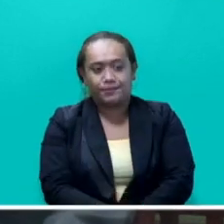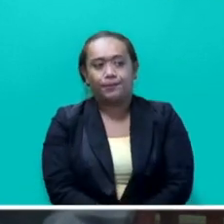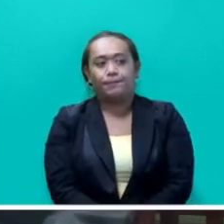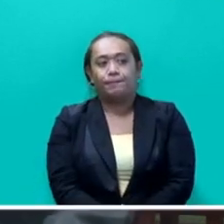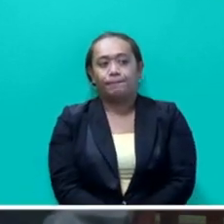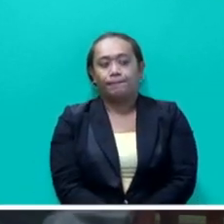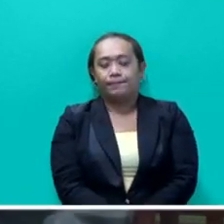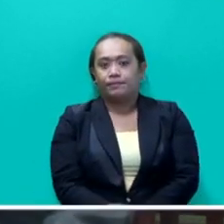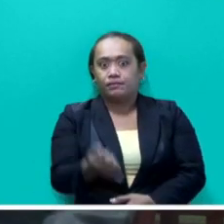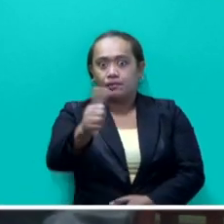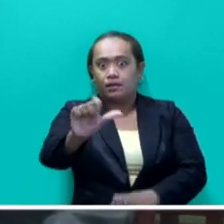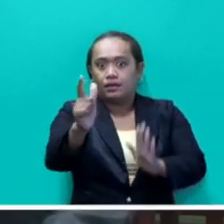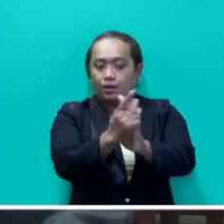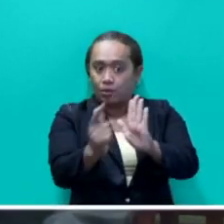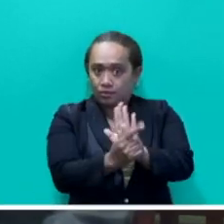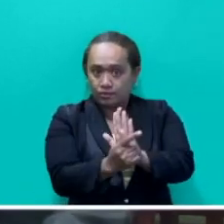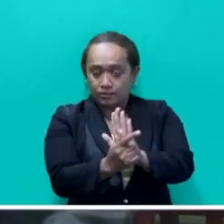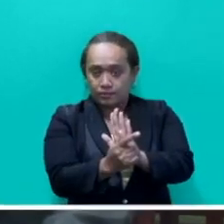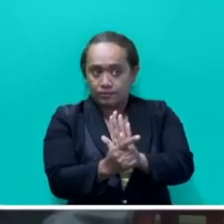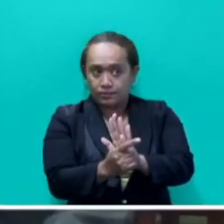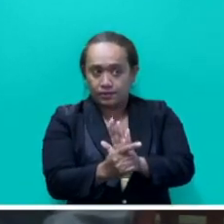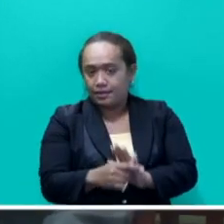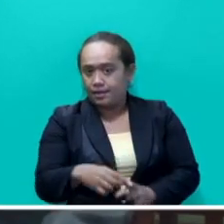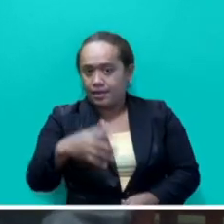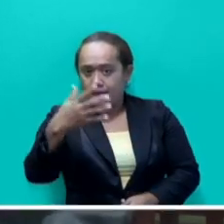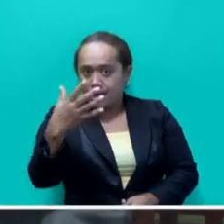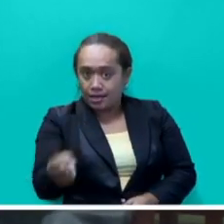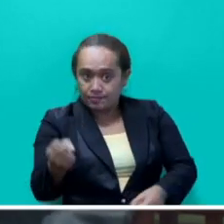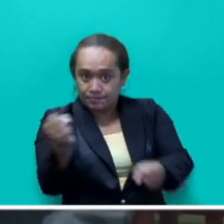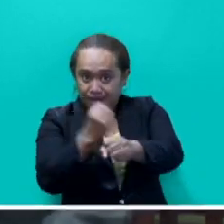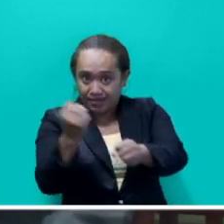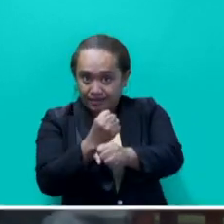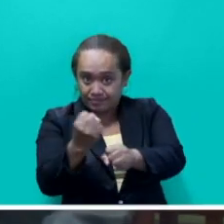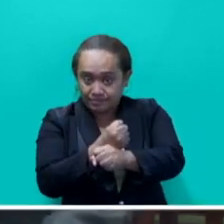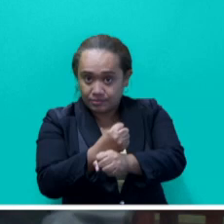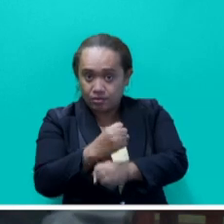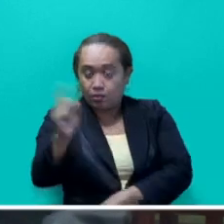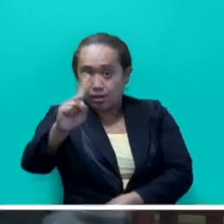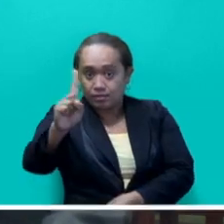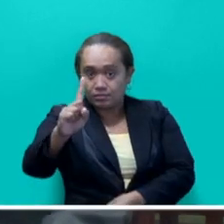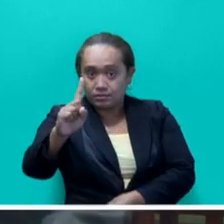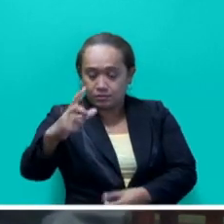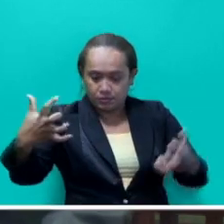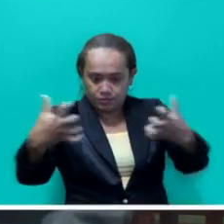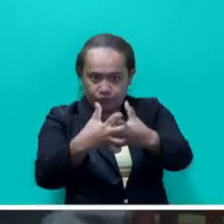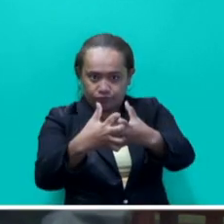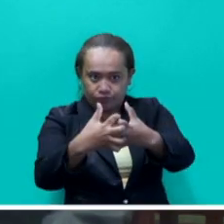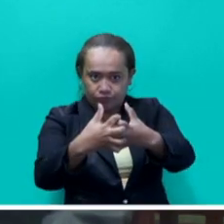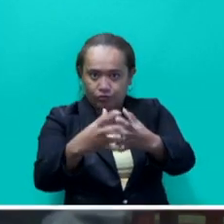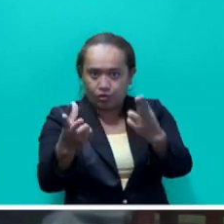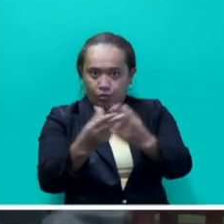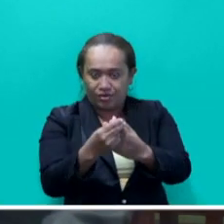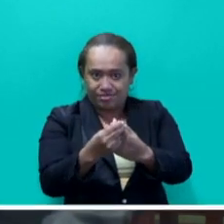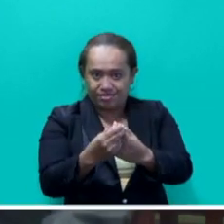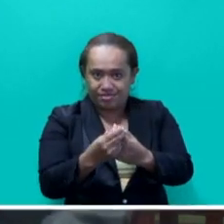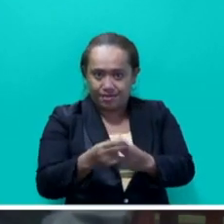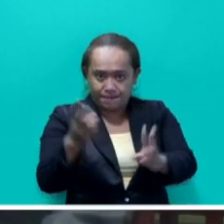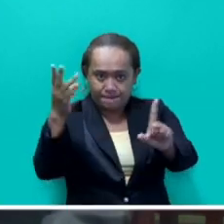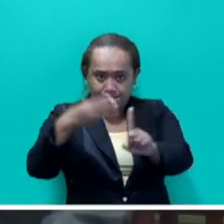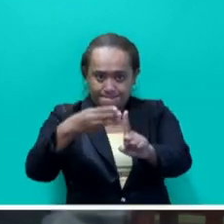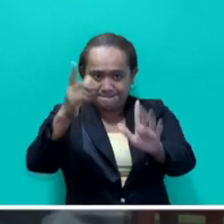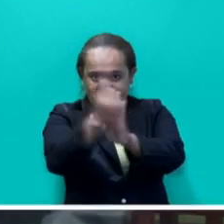Any law that has to be made has to be consistent with the mother law. And this